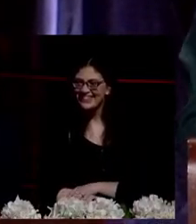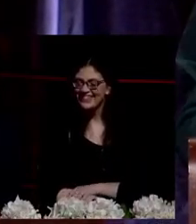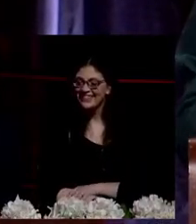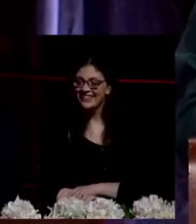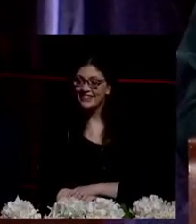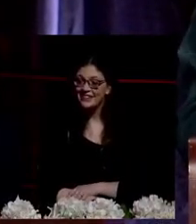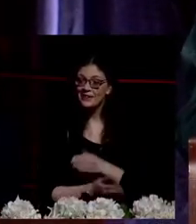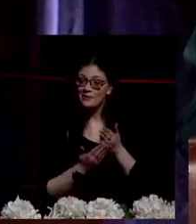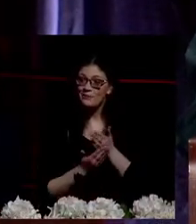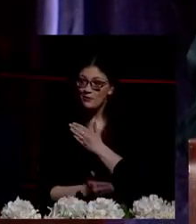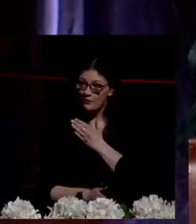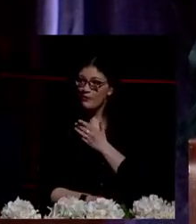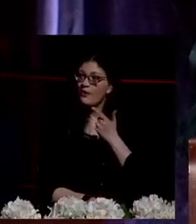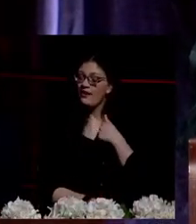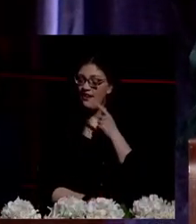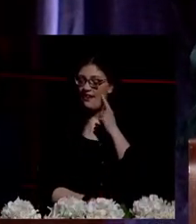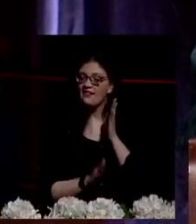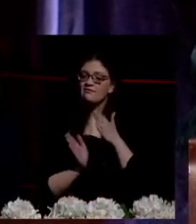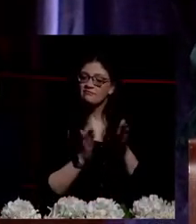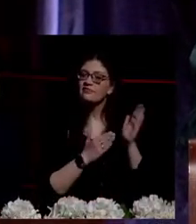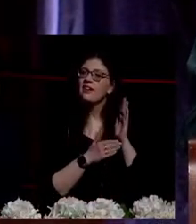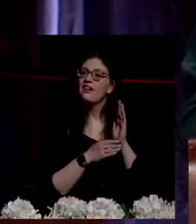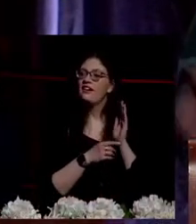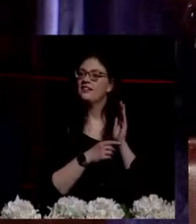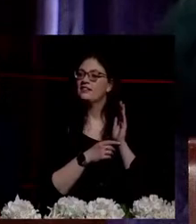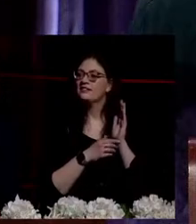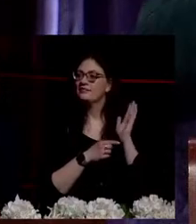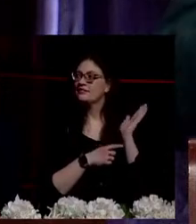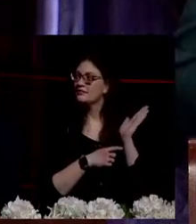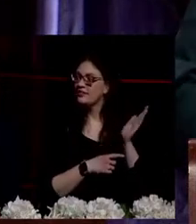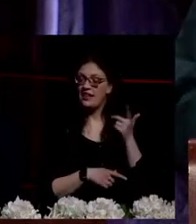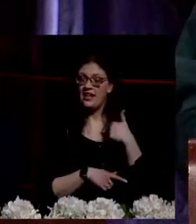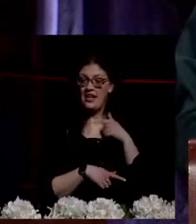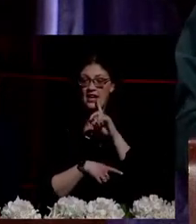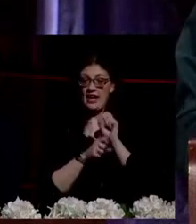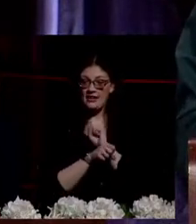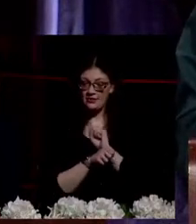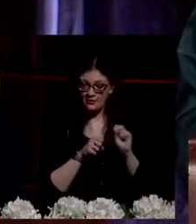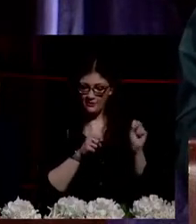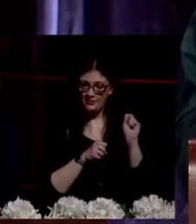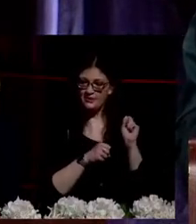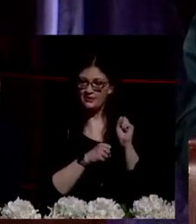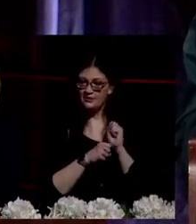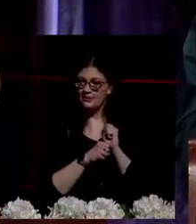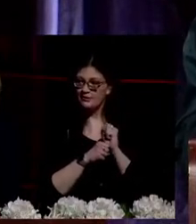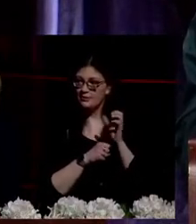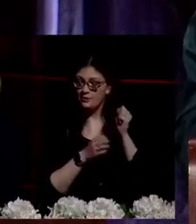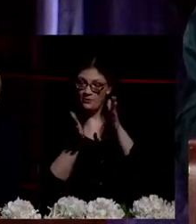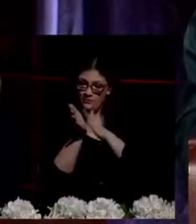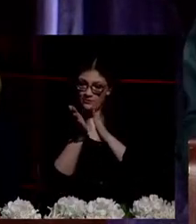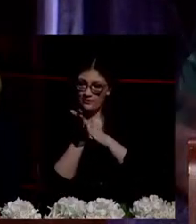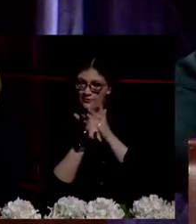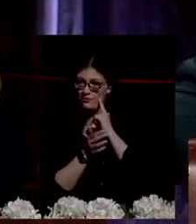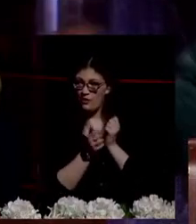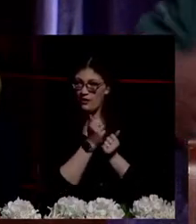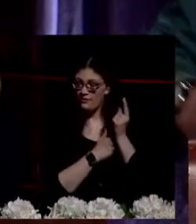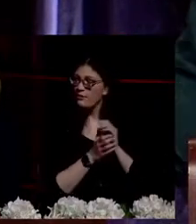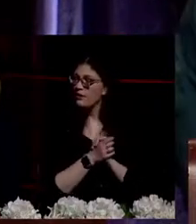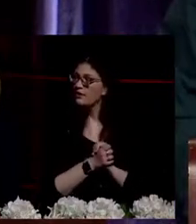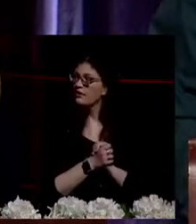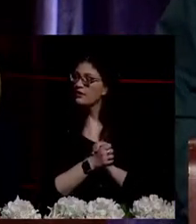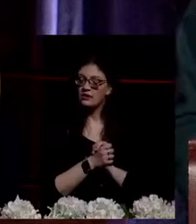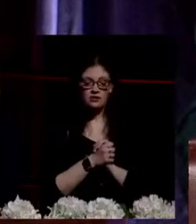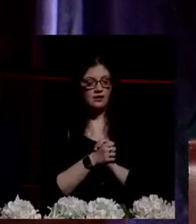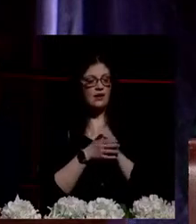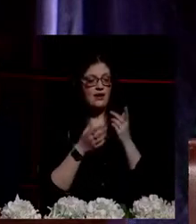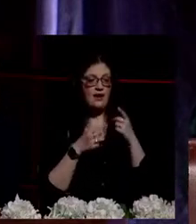But before I read the prepared statement, I want to do something that actually happened in the opening too, so shout out to that. It occurred to me when I was coming over to